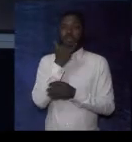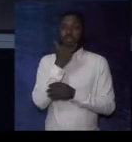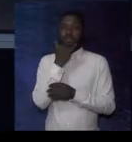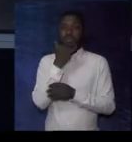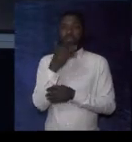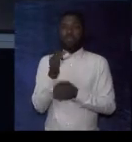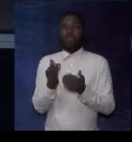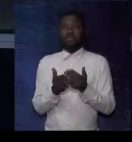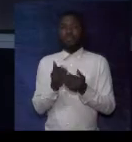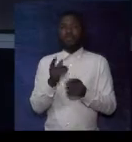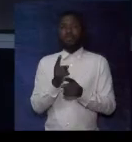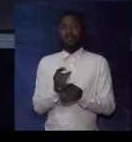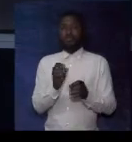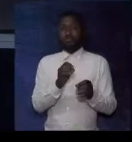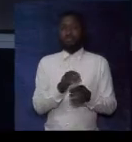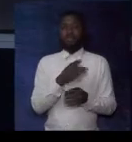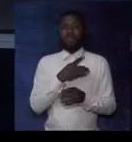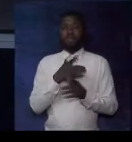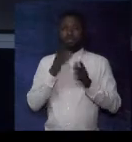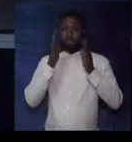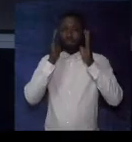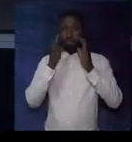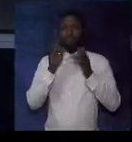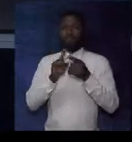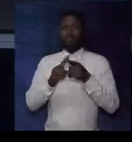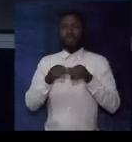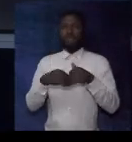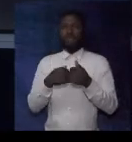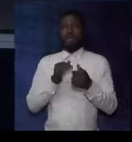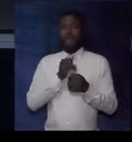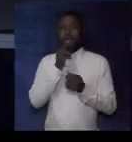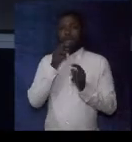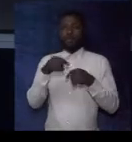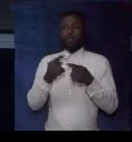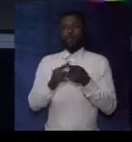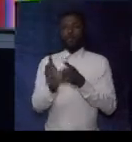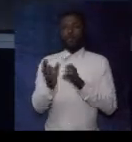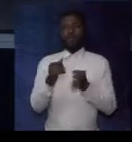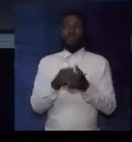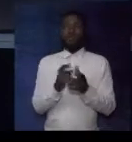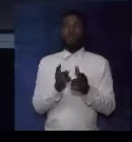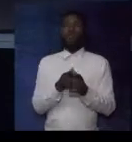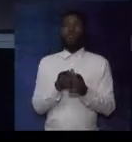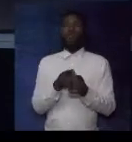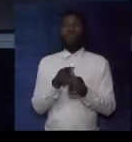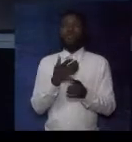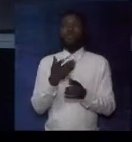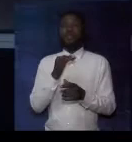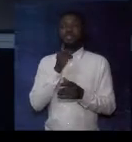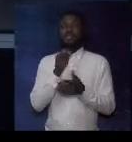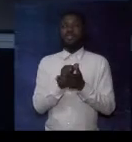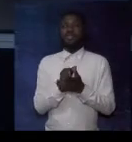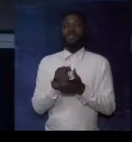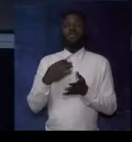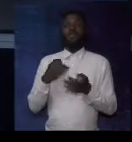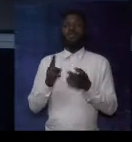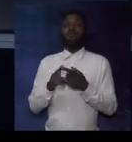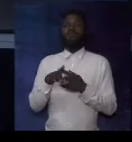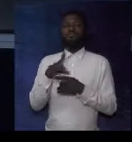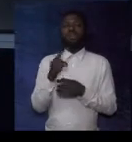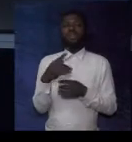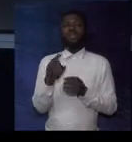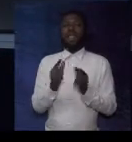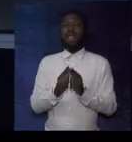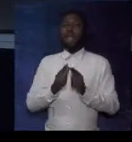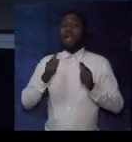the error of simplicity. So just drop your pen and pay attention to how I am going to do it. Now, the first thing we want to do is that we want to